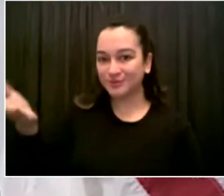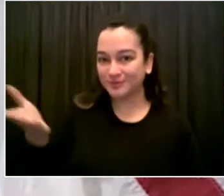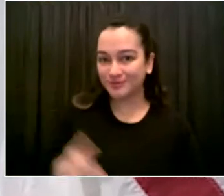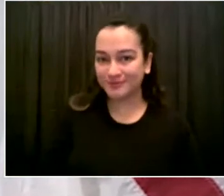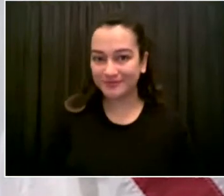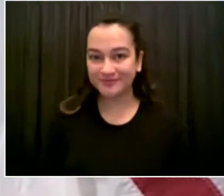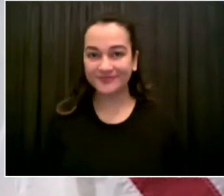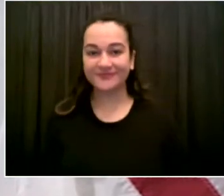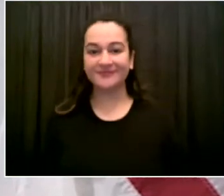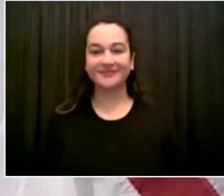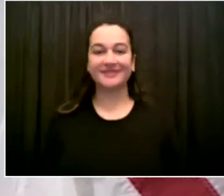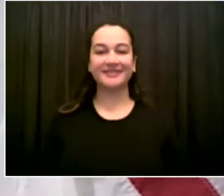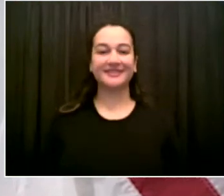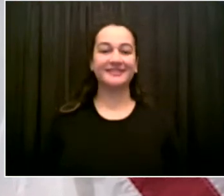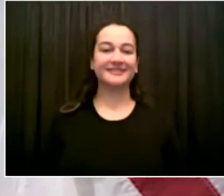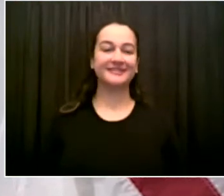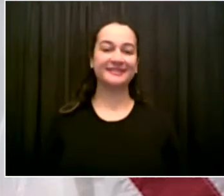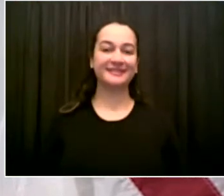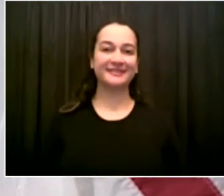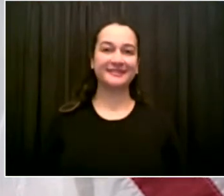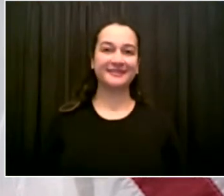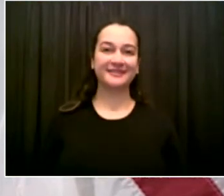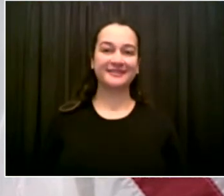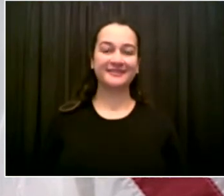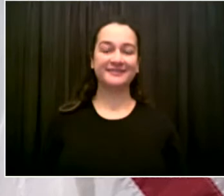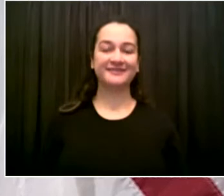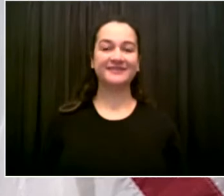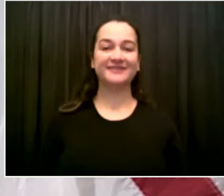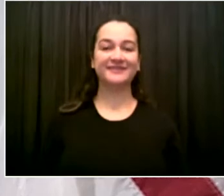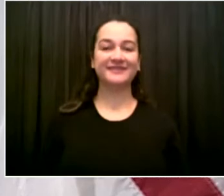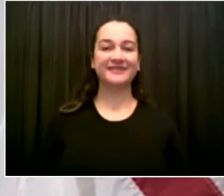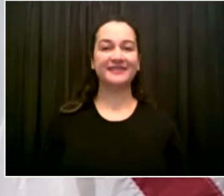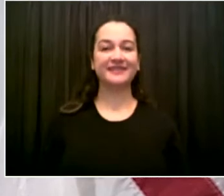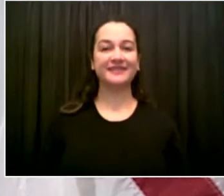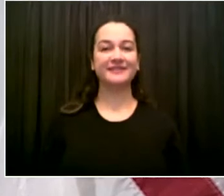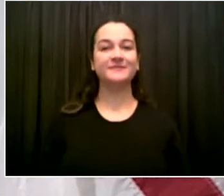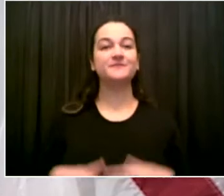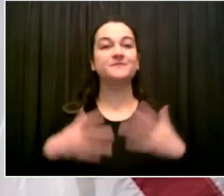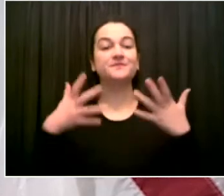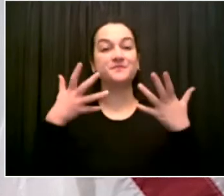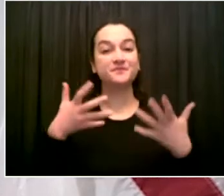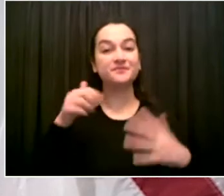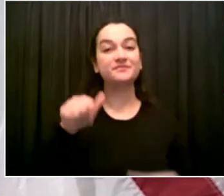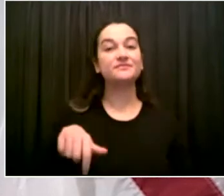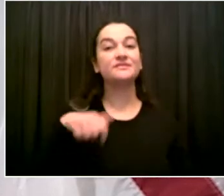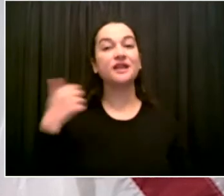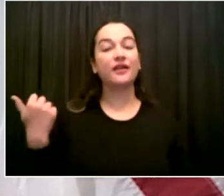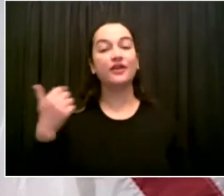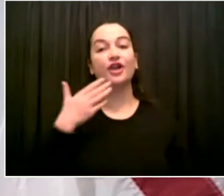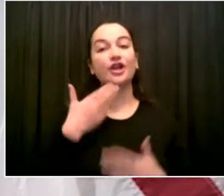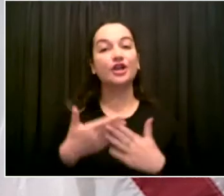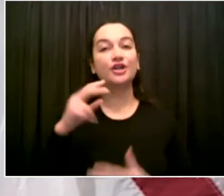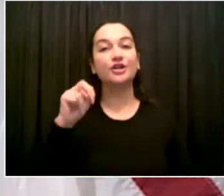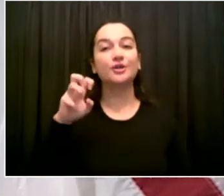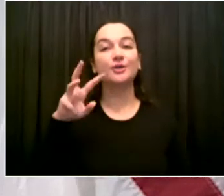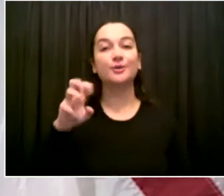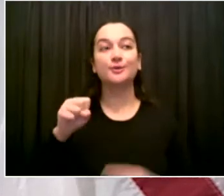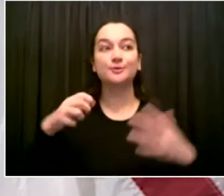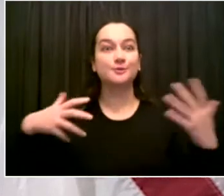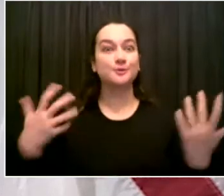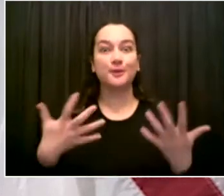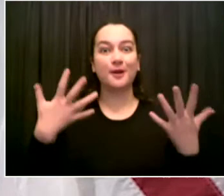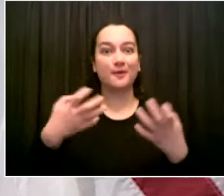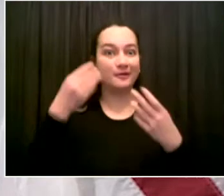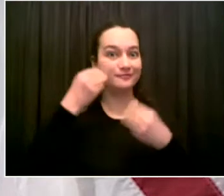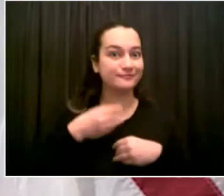let's talk about some other good news and go to what we talk about every single day, vaccinations. We finally have more freedom